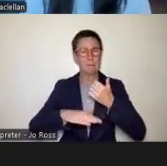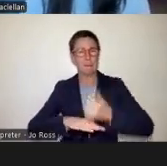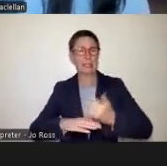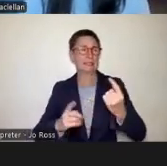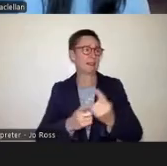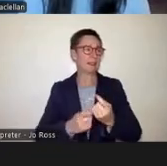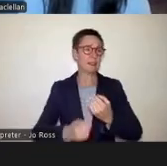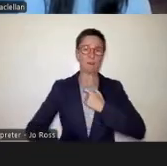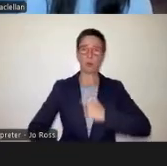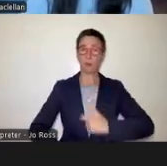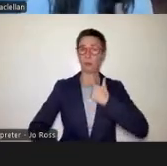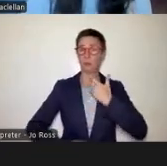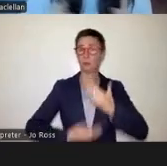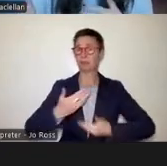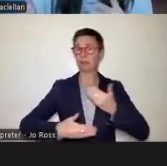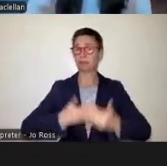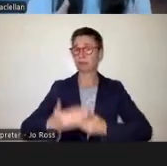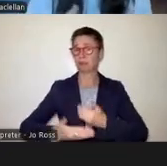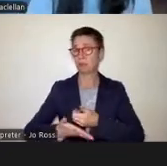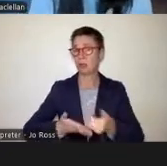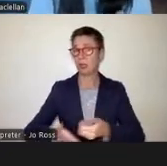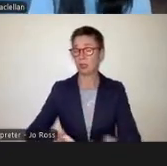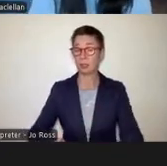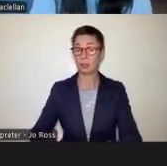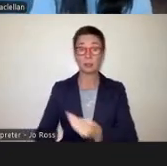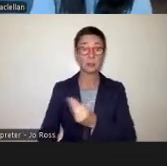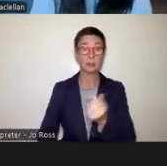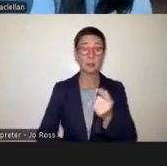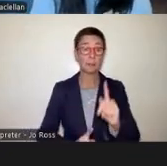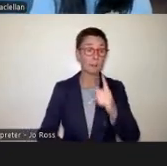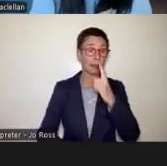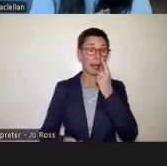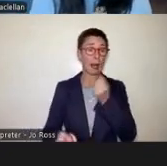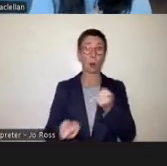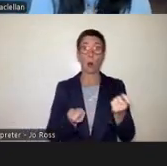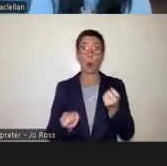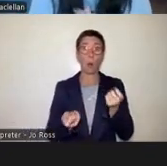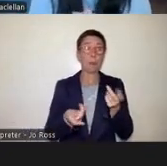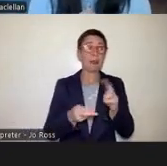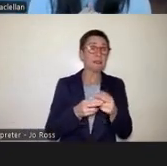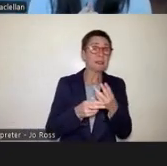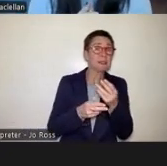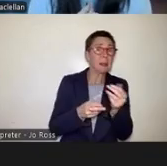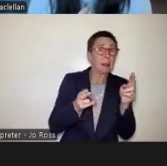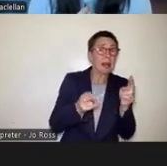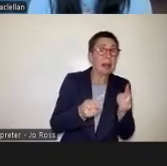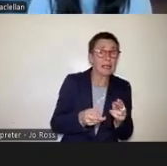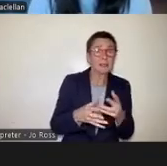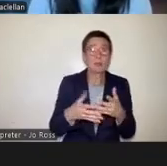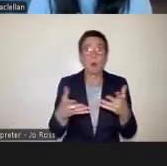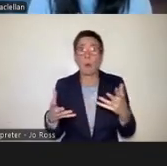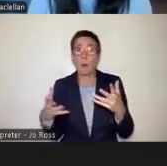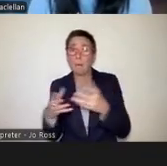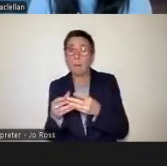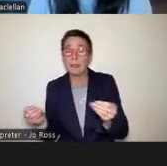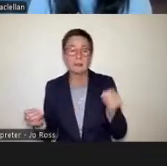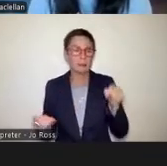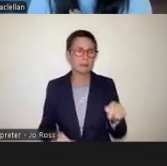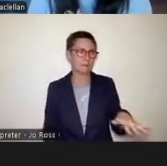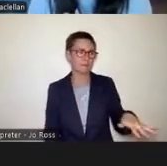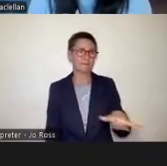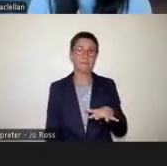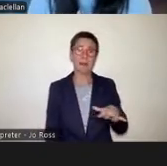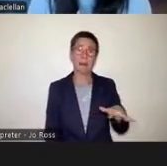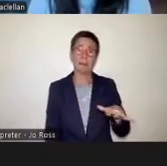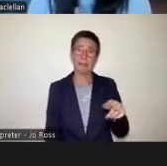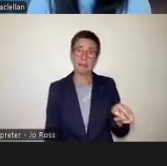function. Some people are kind of better at coping without one or two of those things than others. And families that